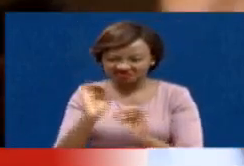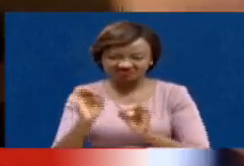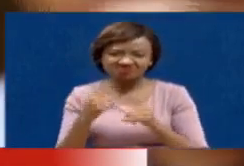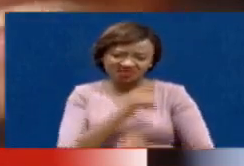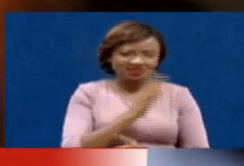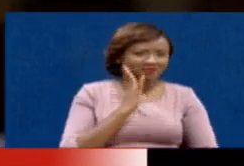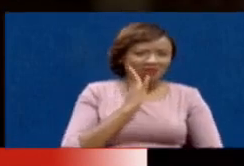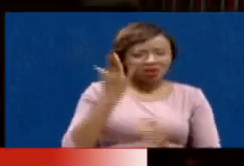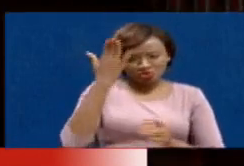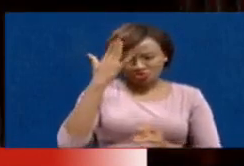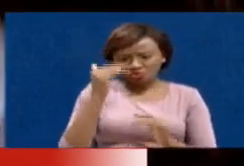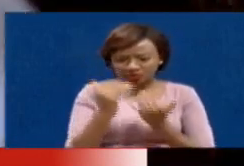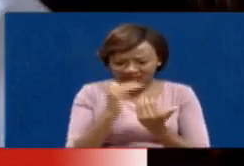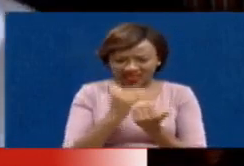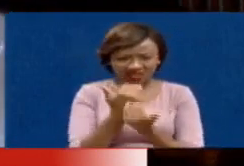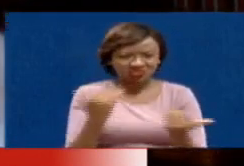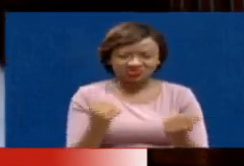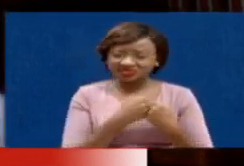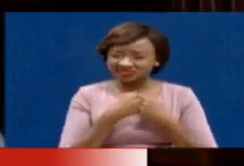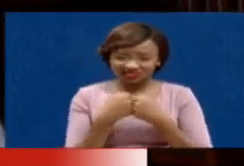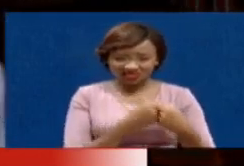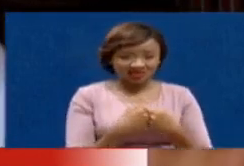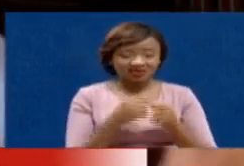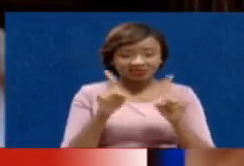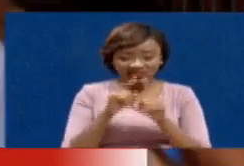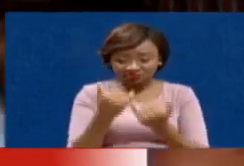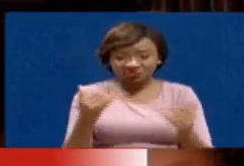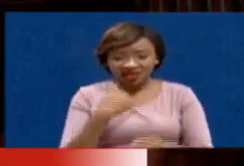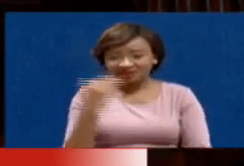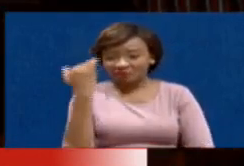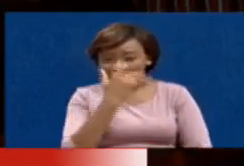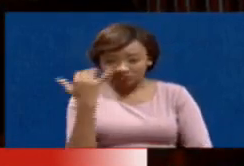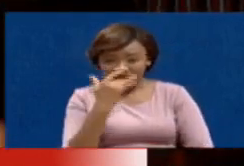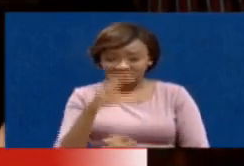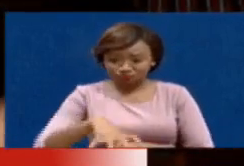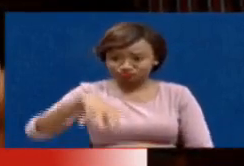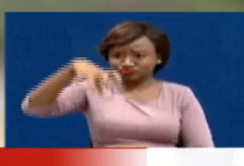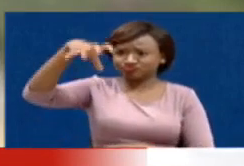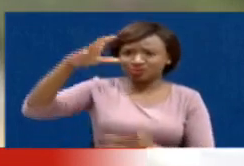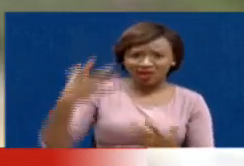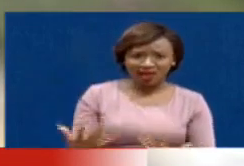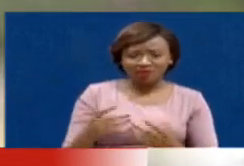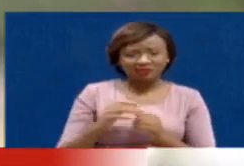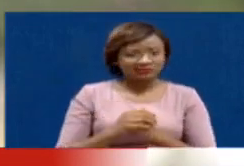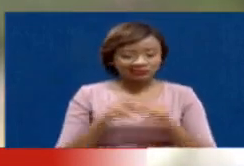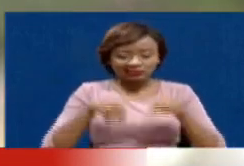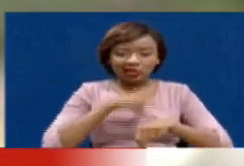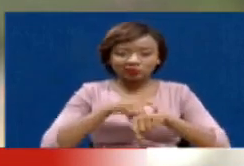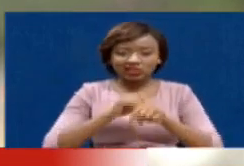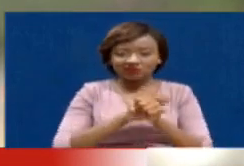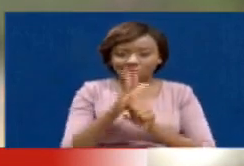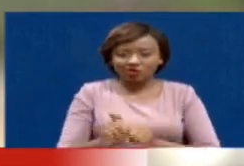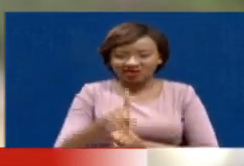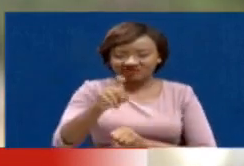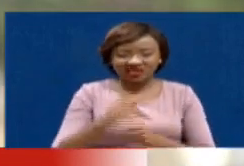it takes a village to raise a child, but it also takes a child with autism to raise the consciousness of the village. At this time of the COVID-19